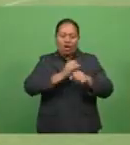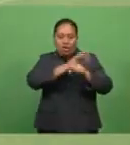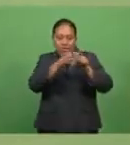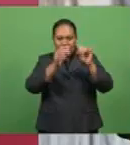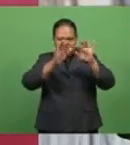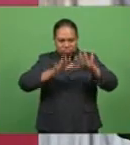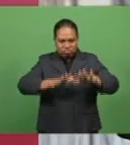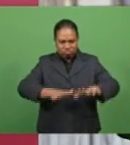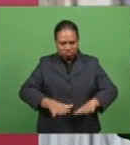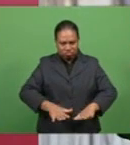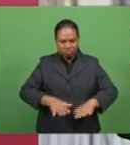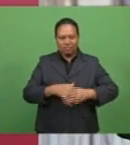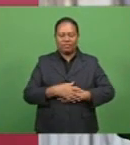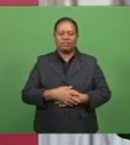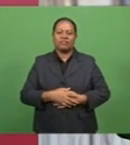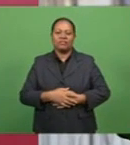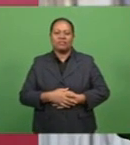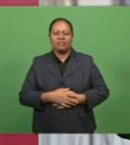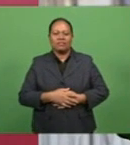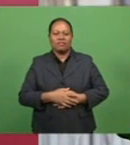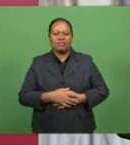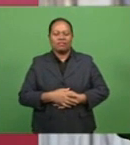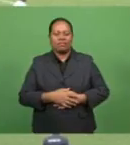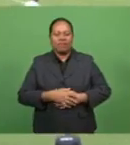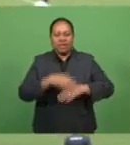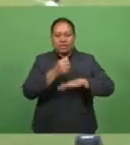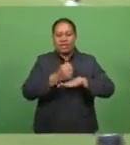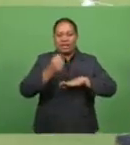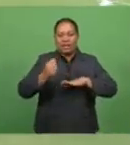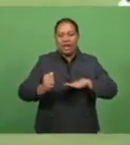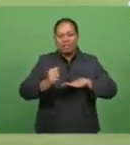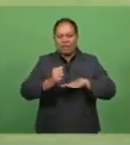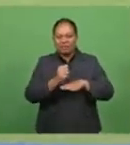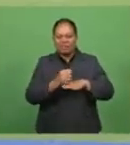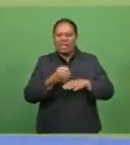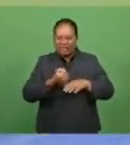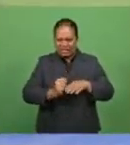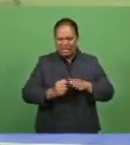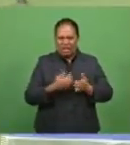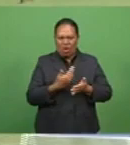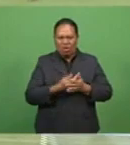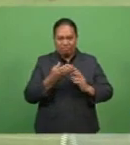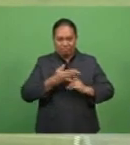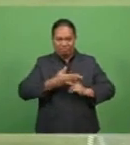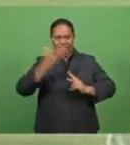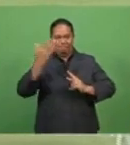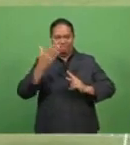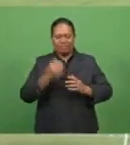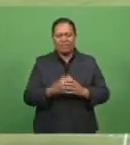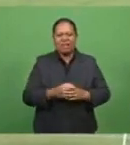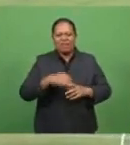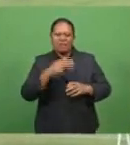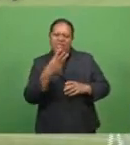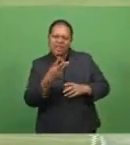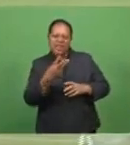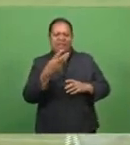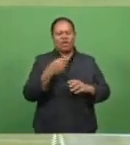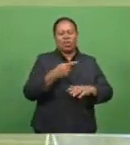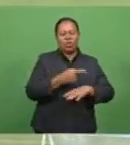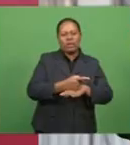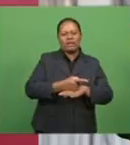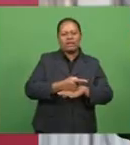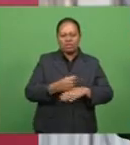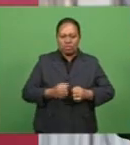clear. Until such time, the government restrictions are uplifted. We'll need about 3 weeks to plan and